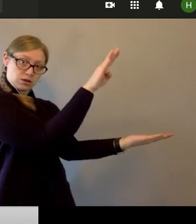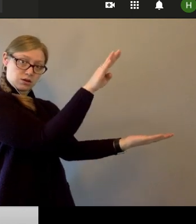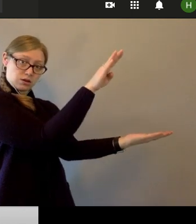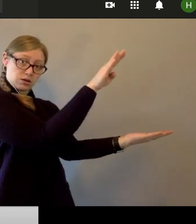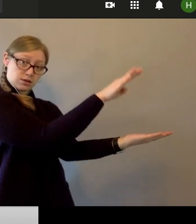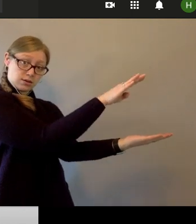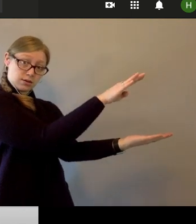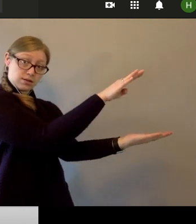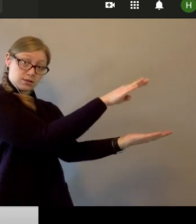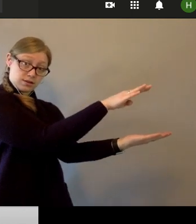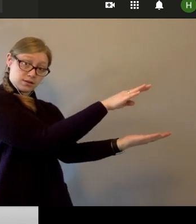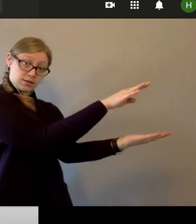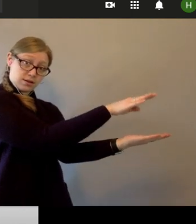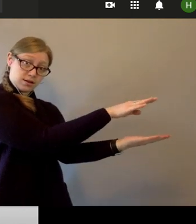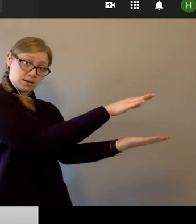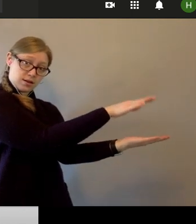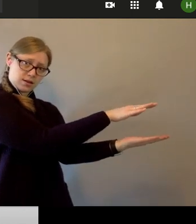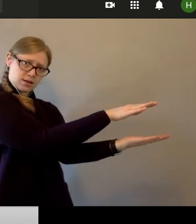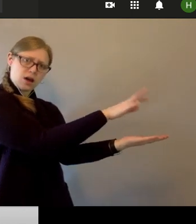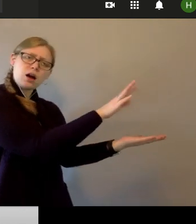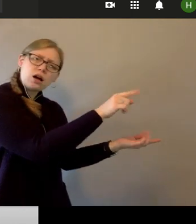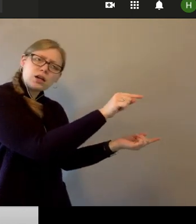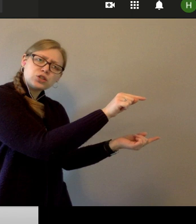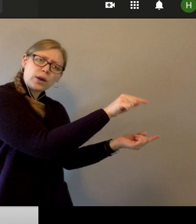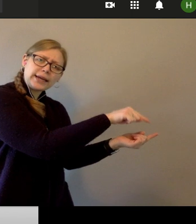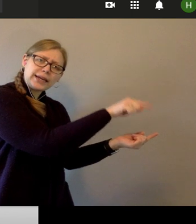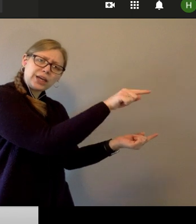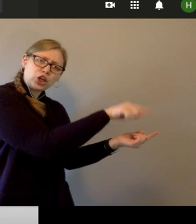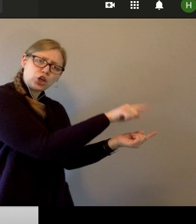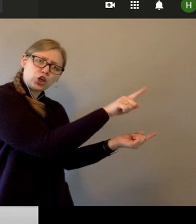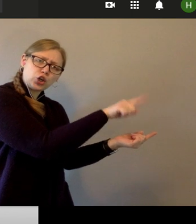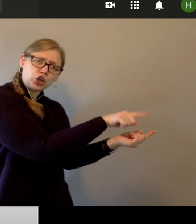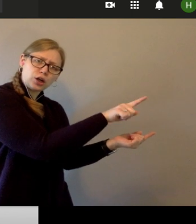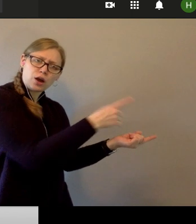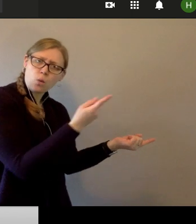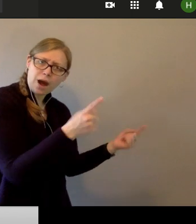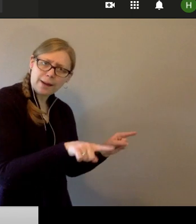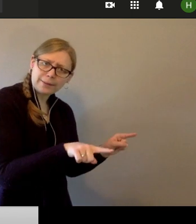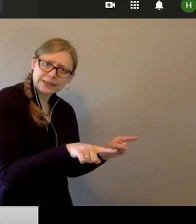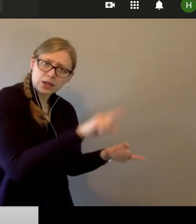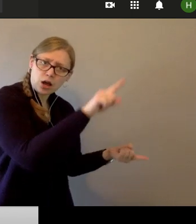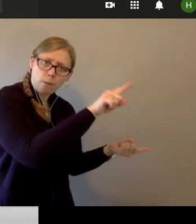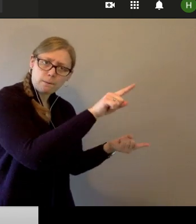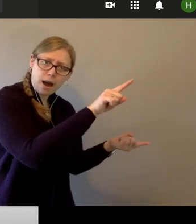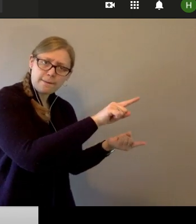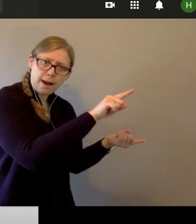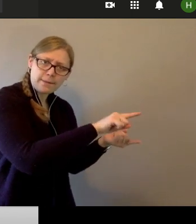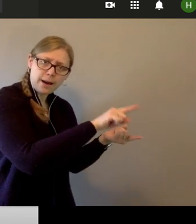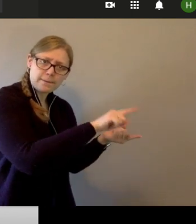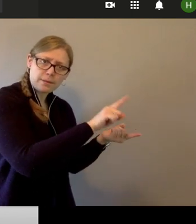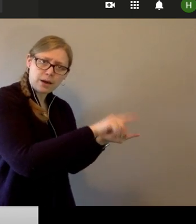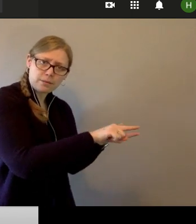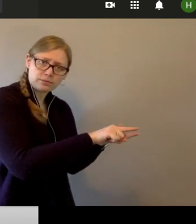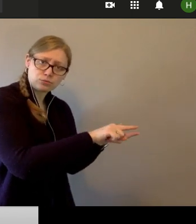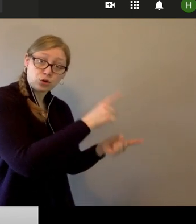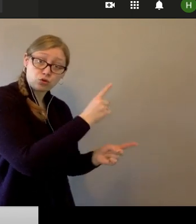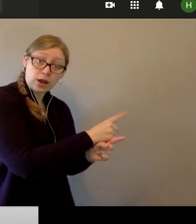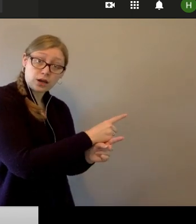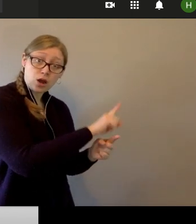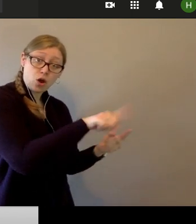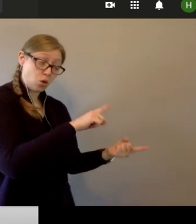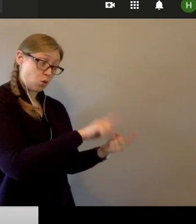it down. And what's happening to this vertical distance each time? It's getting smaller and smaller and smaller. And when the angle equals 0, when